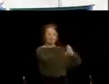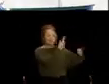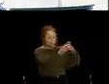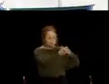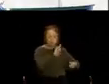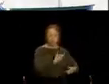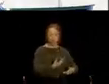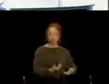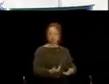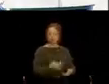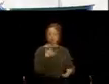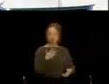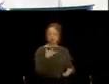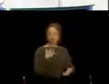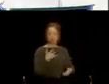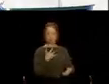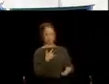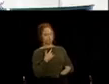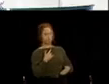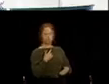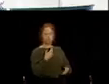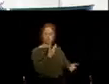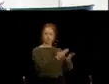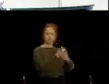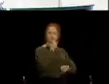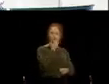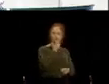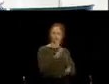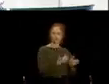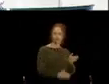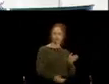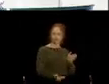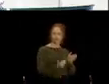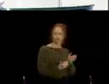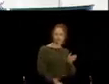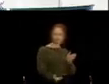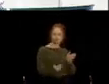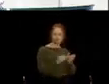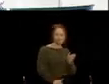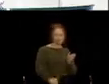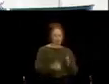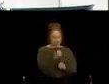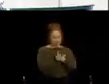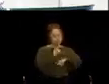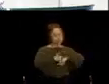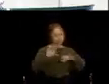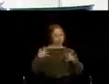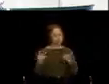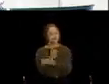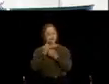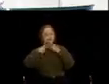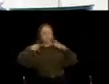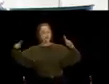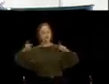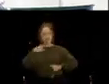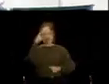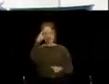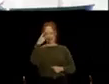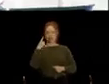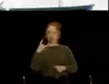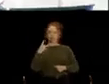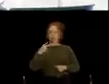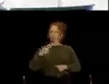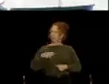I feel like I did. I feel like I proved them wrong. And every time that I achieve something, I think about those